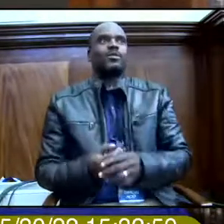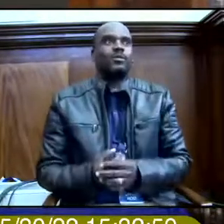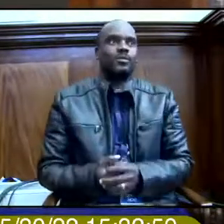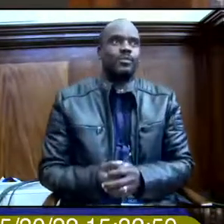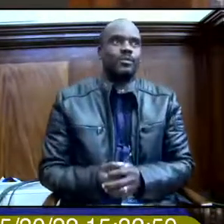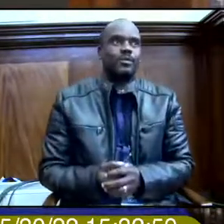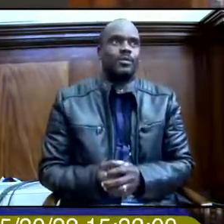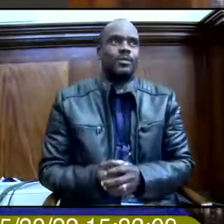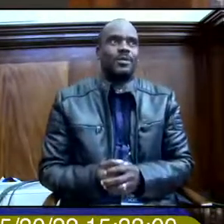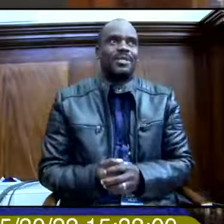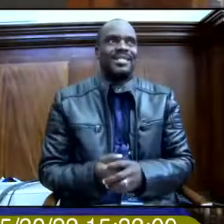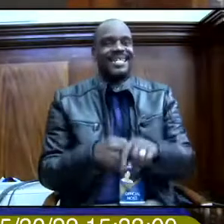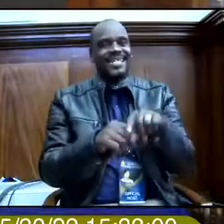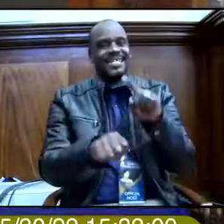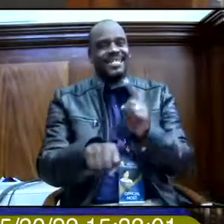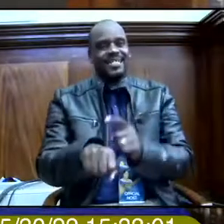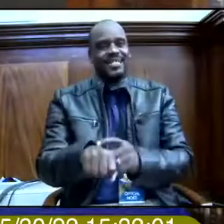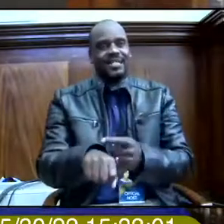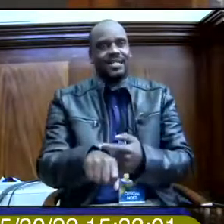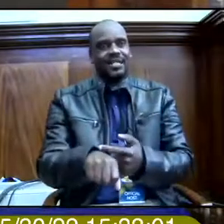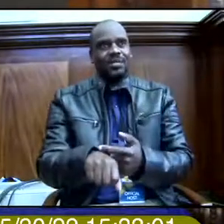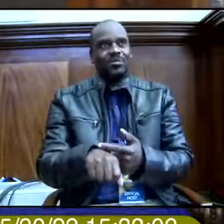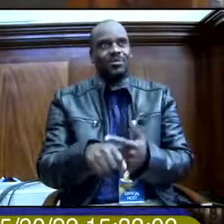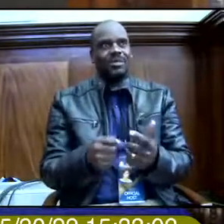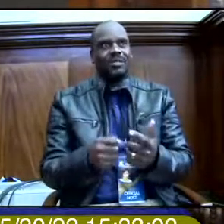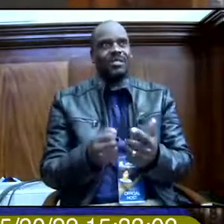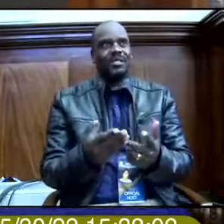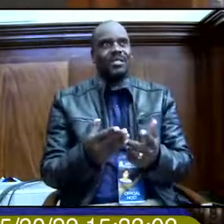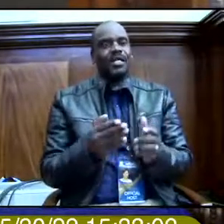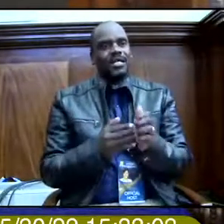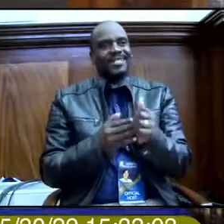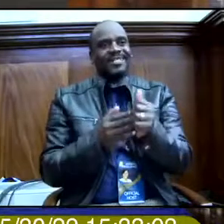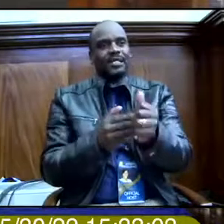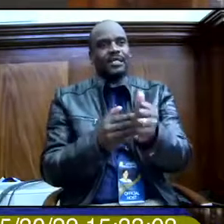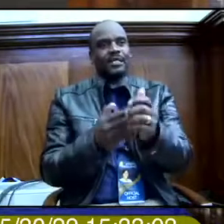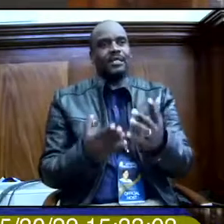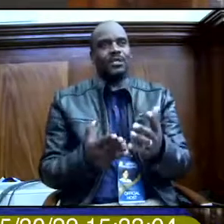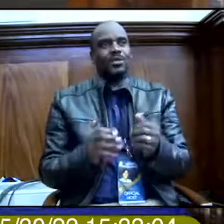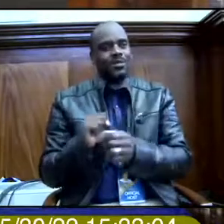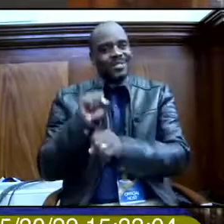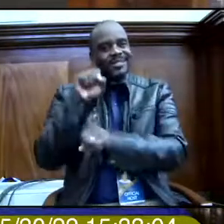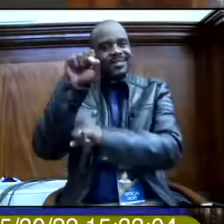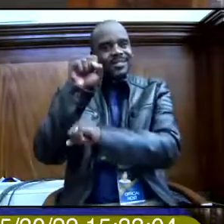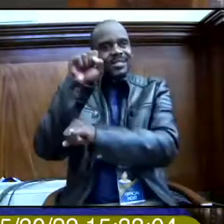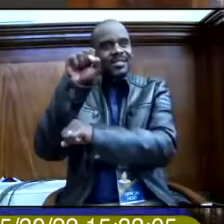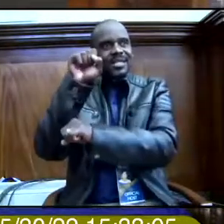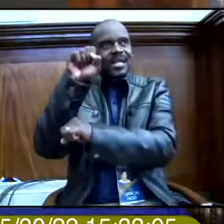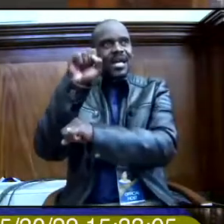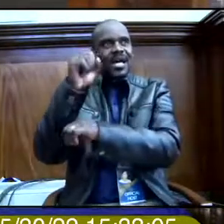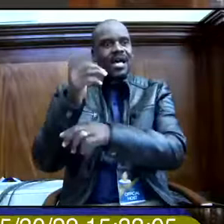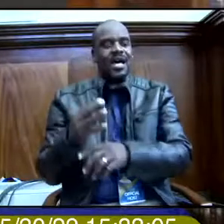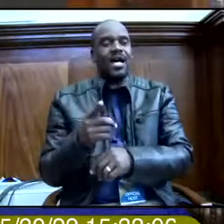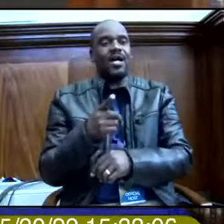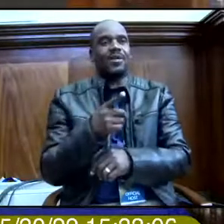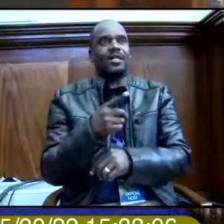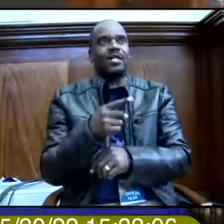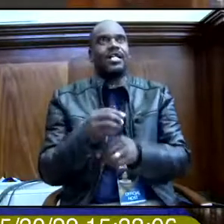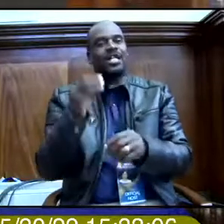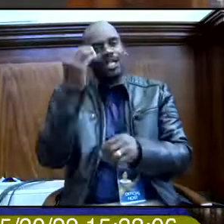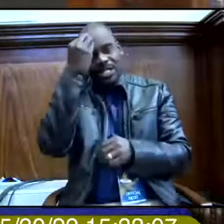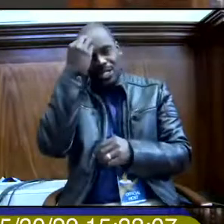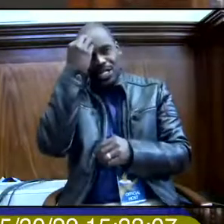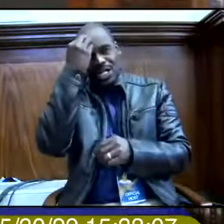economy tighten the exchange control reintroduce prescribed assets and generate new state